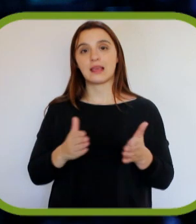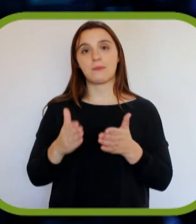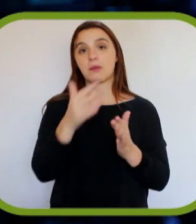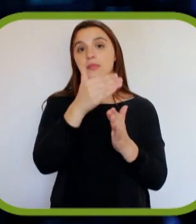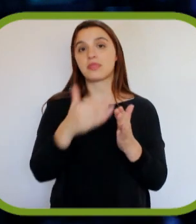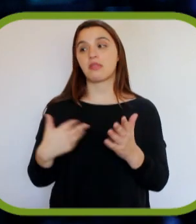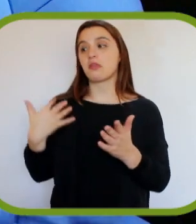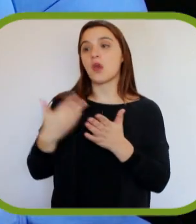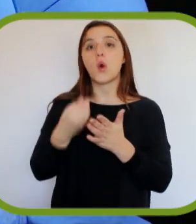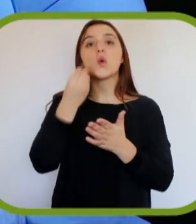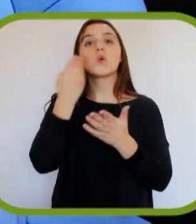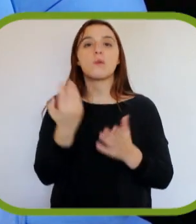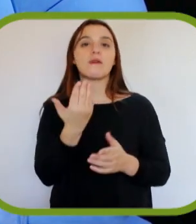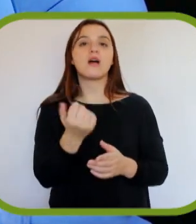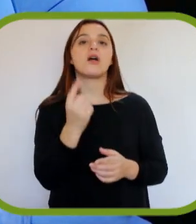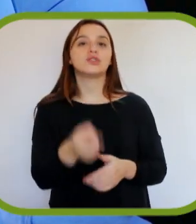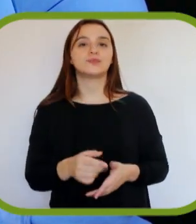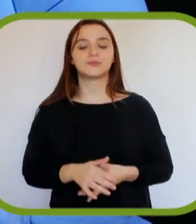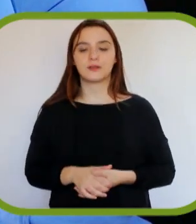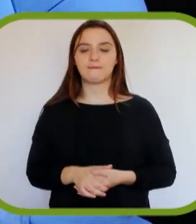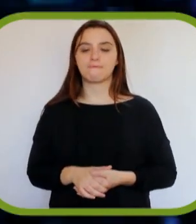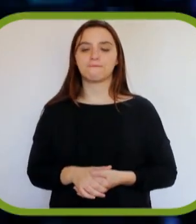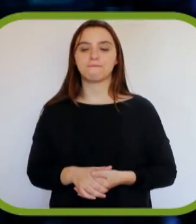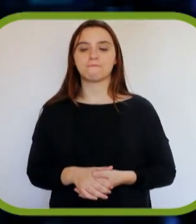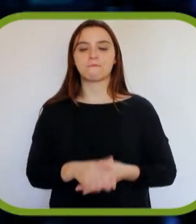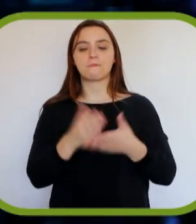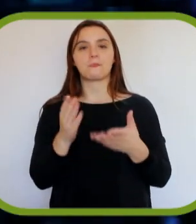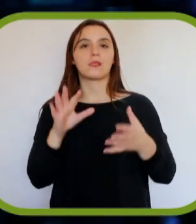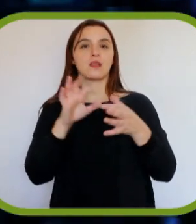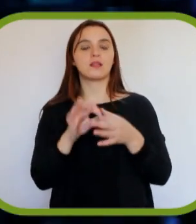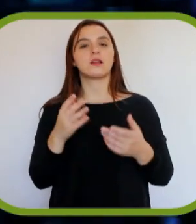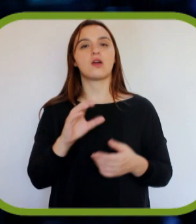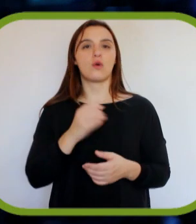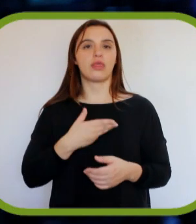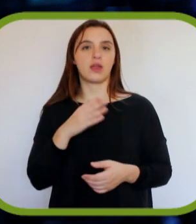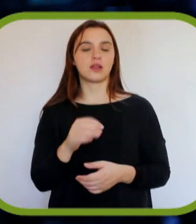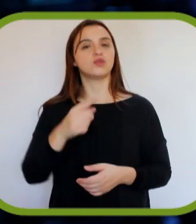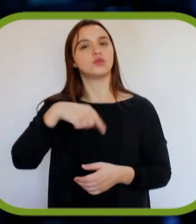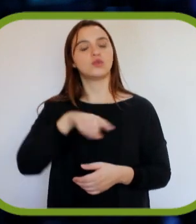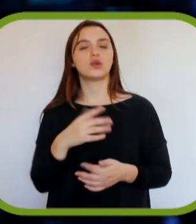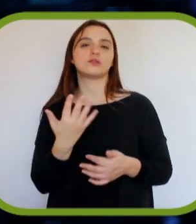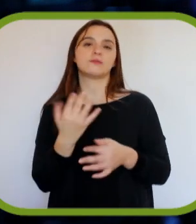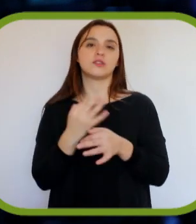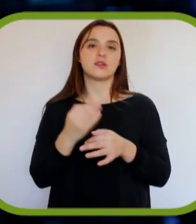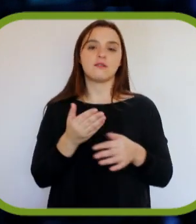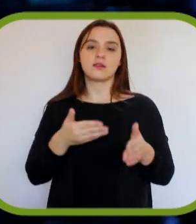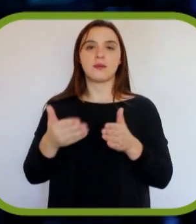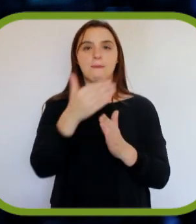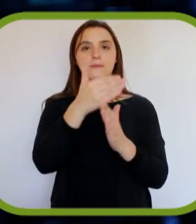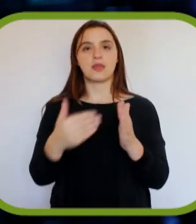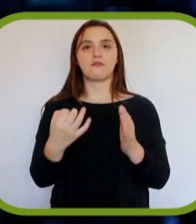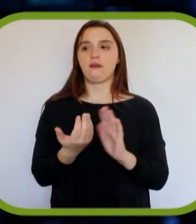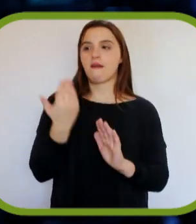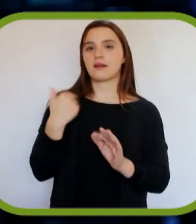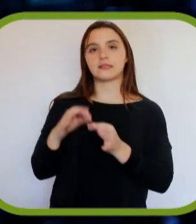than halfway. How are we doing so far and what's missing? Well, in terms of the Sustainable Development Goals, we celebrated the